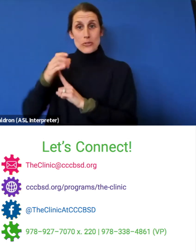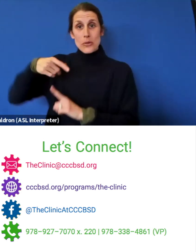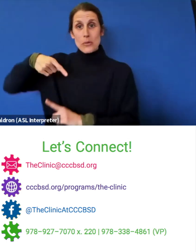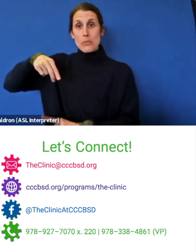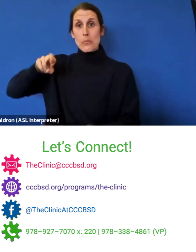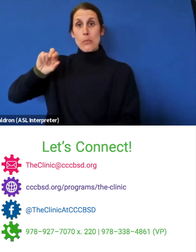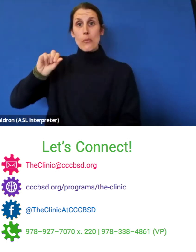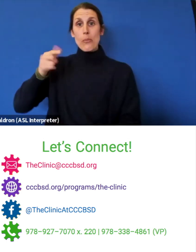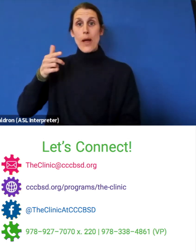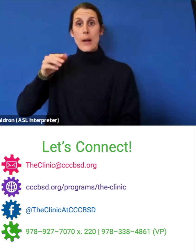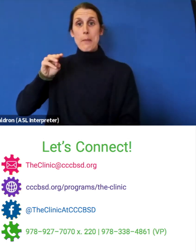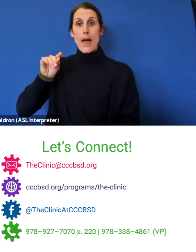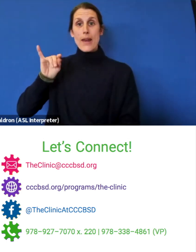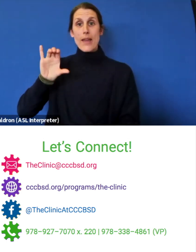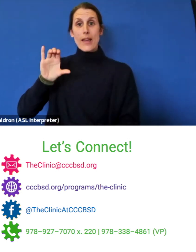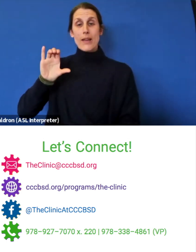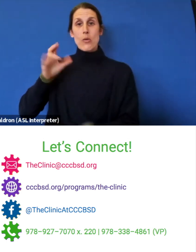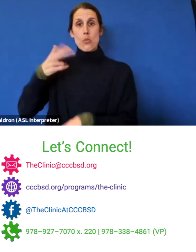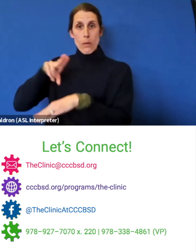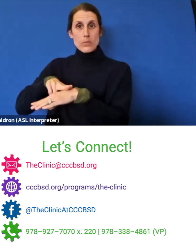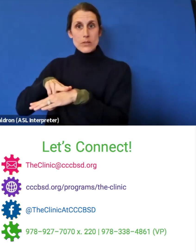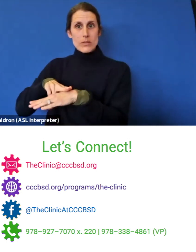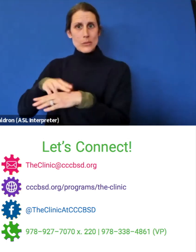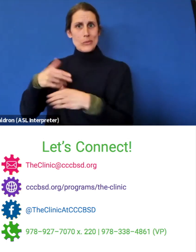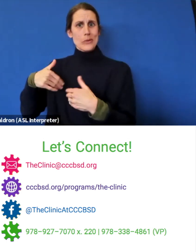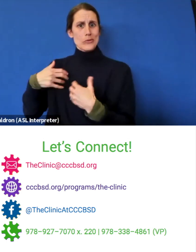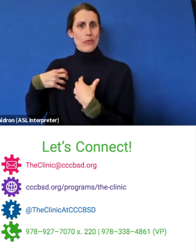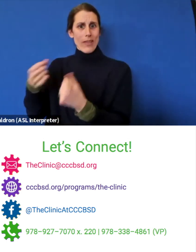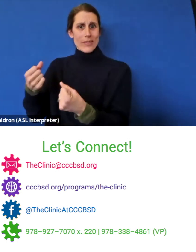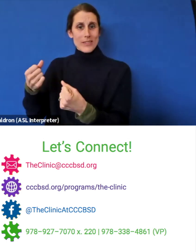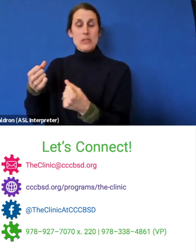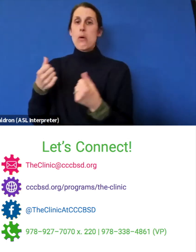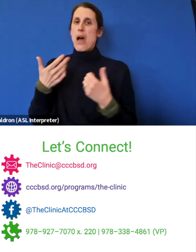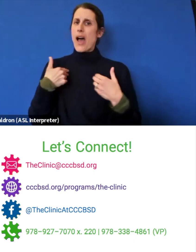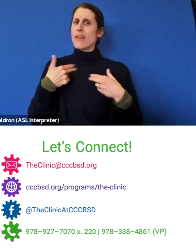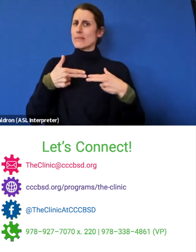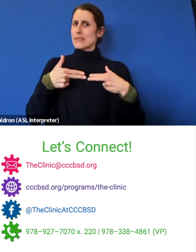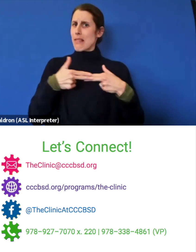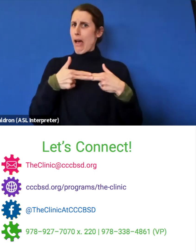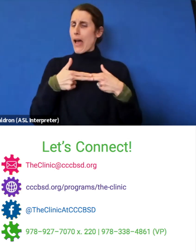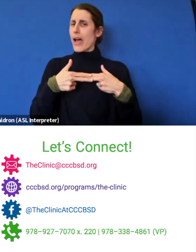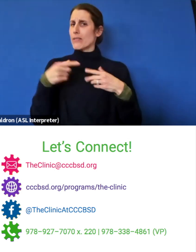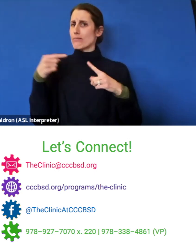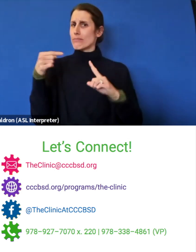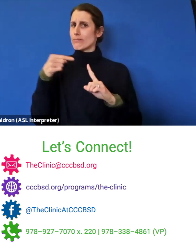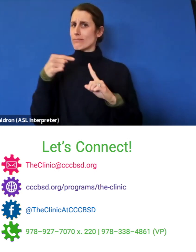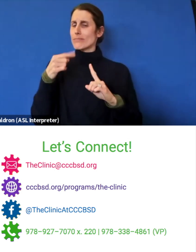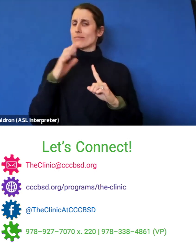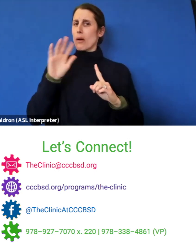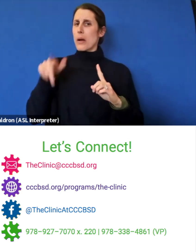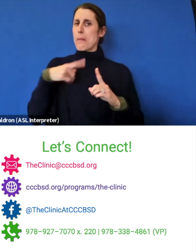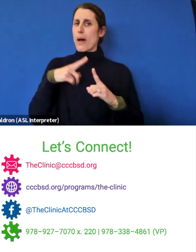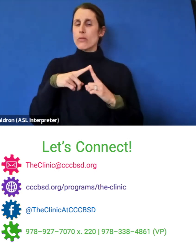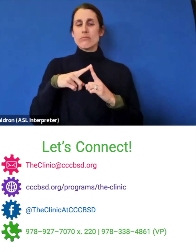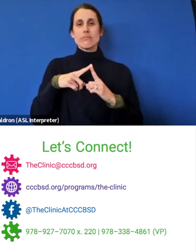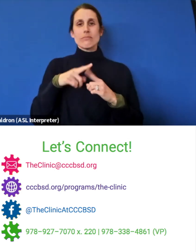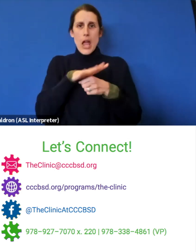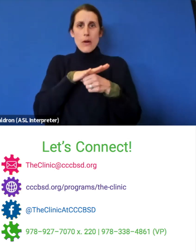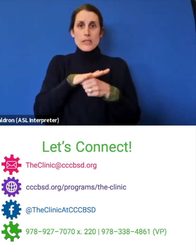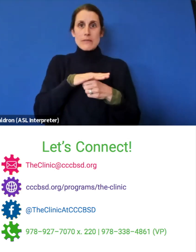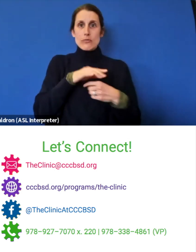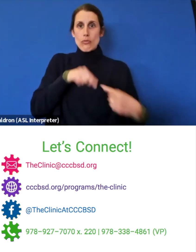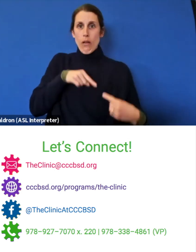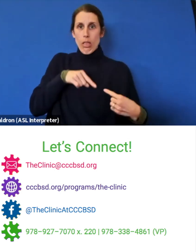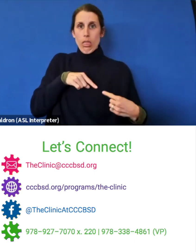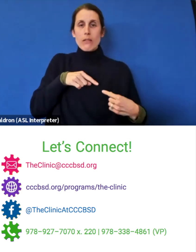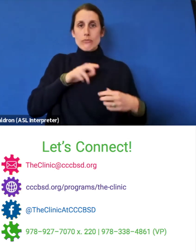certainly, although I have a slide on here that suggests we need to be looking out for areas that might prove difficult,